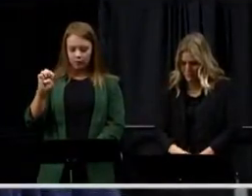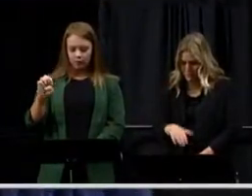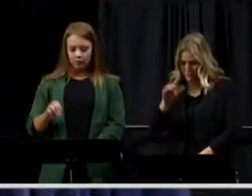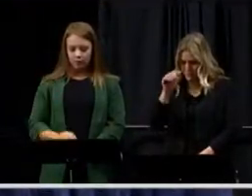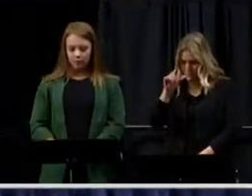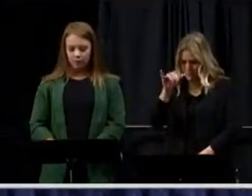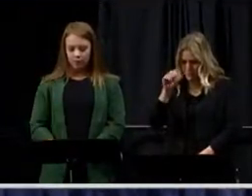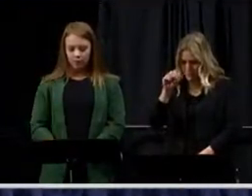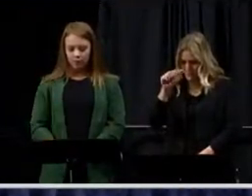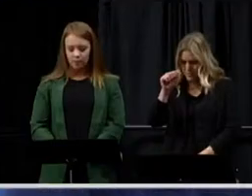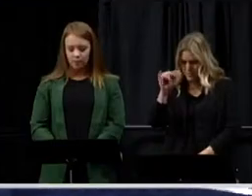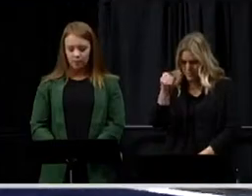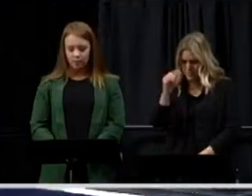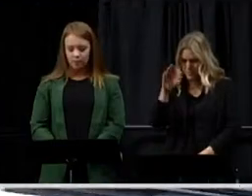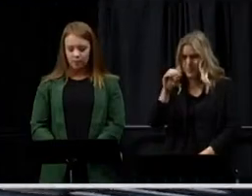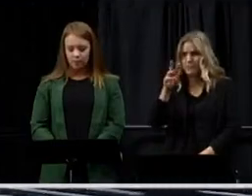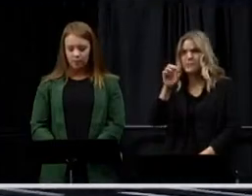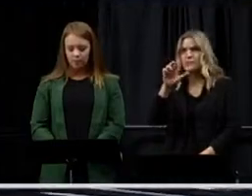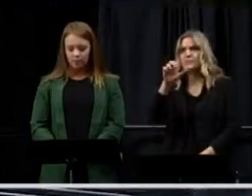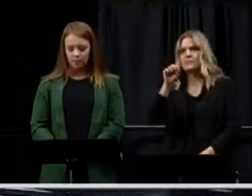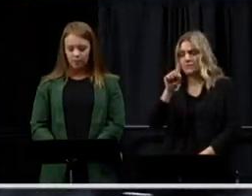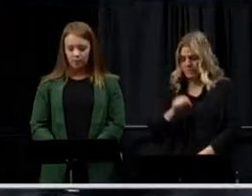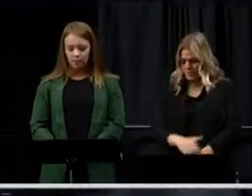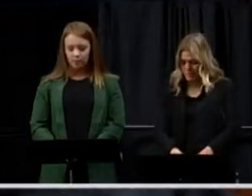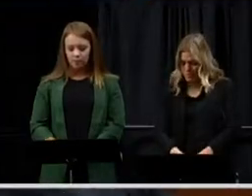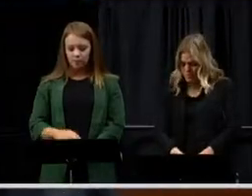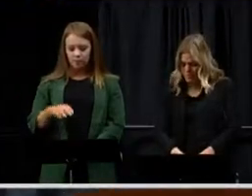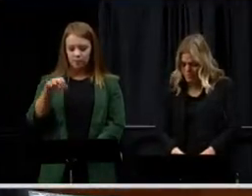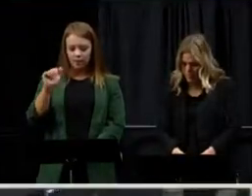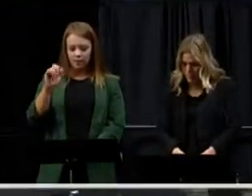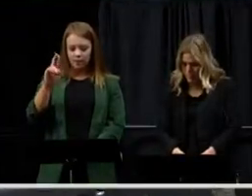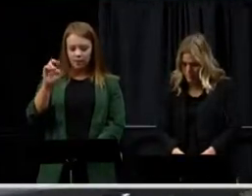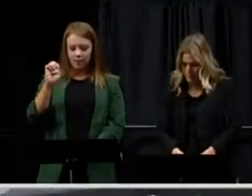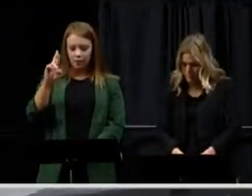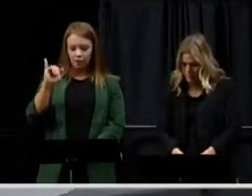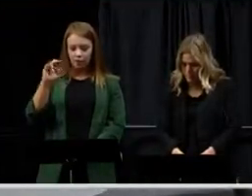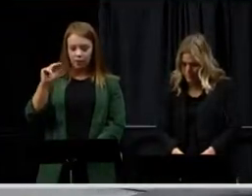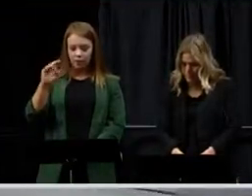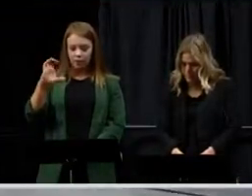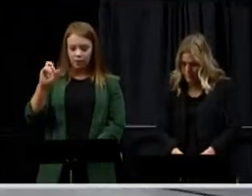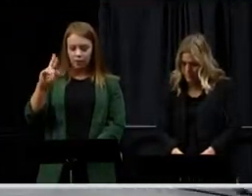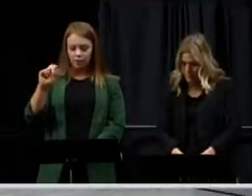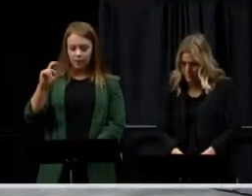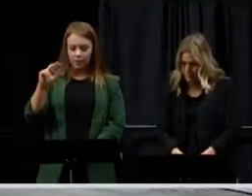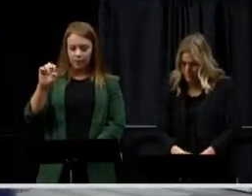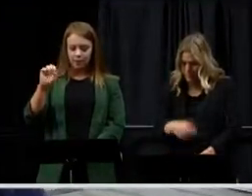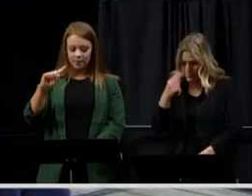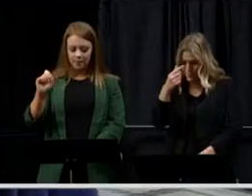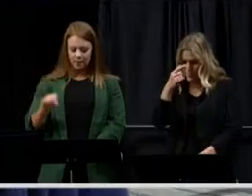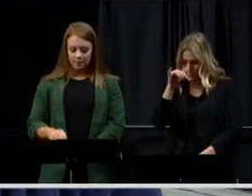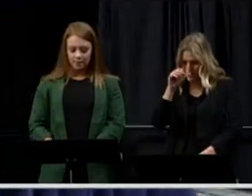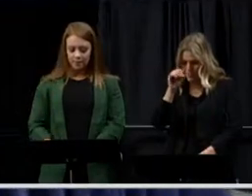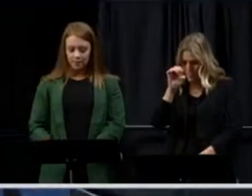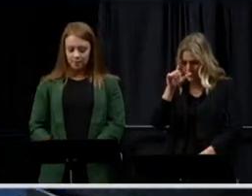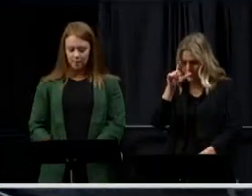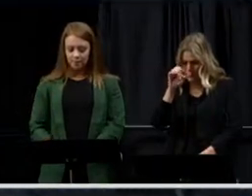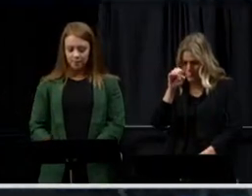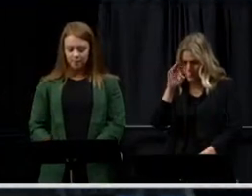Alyssa Jade Bowers. Erin Bastida Cervantes. Giselle